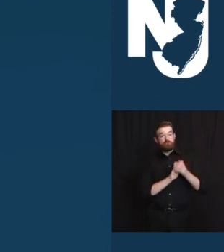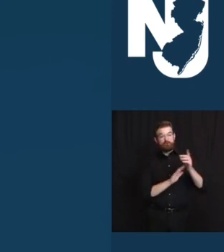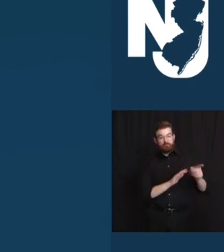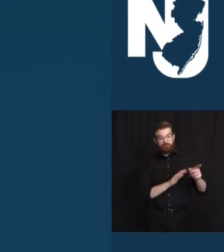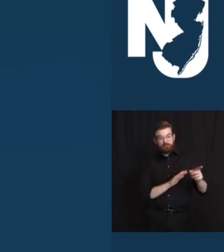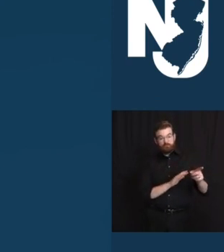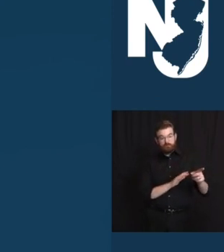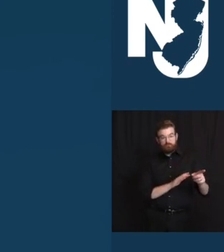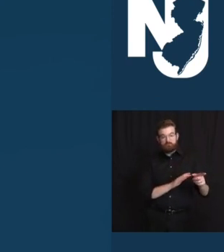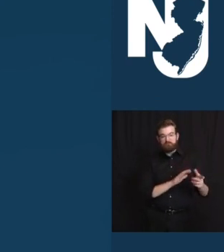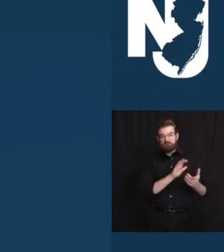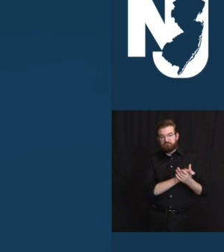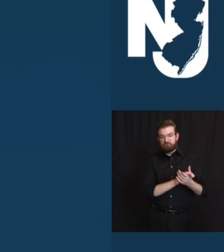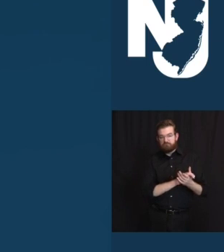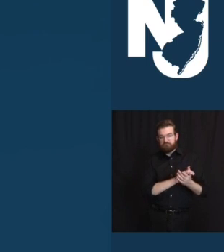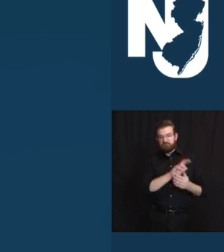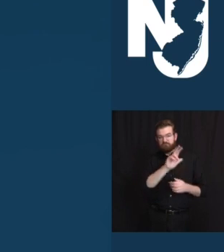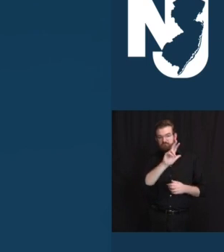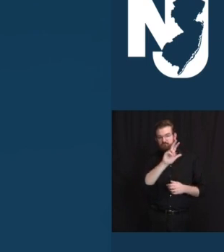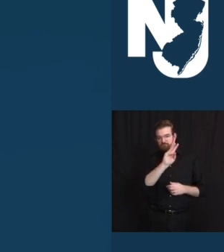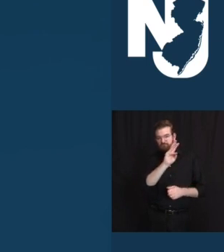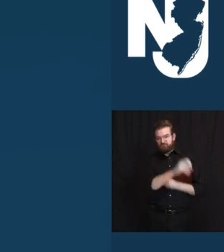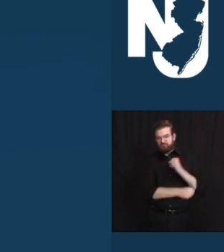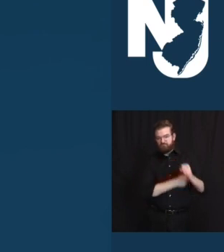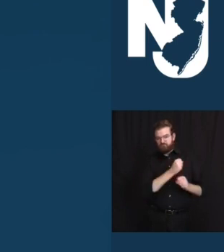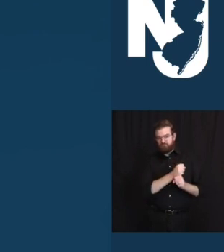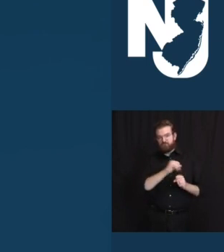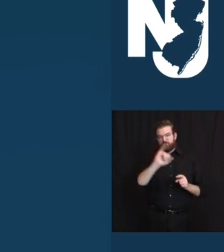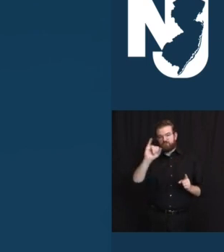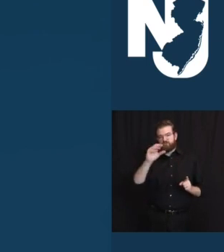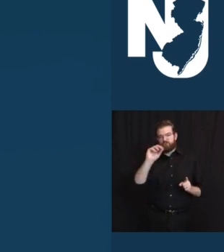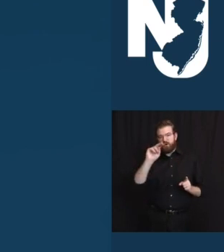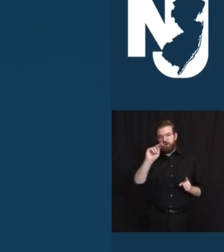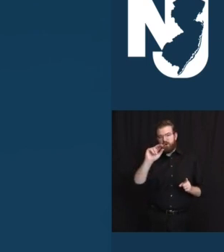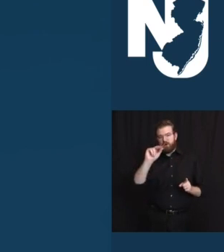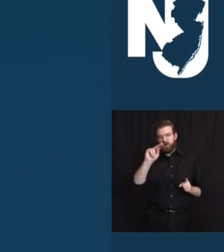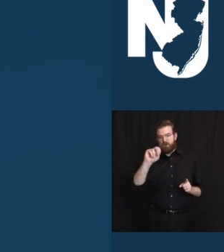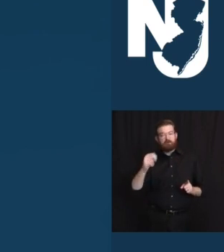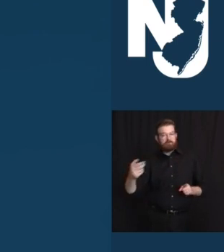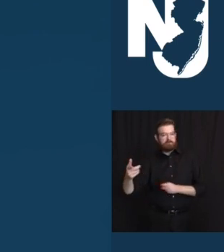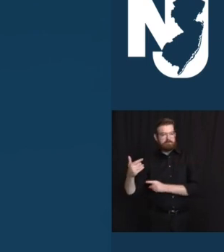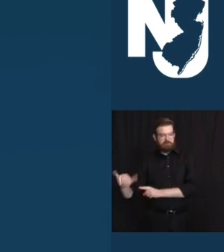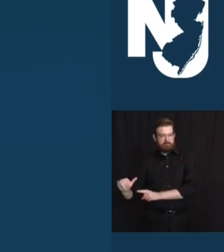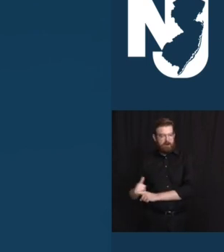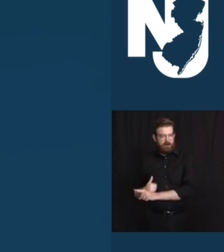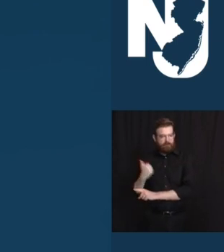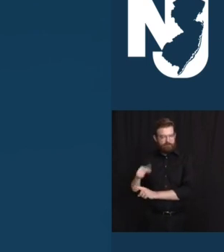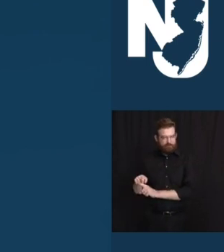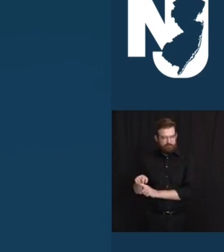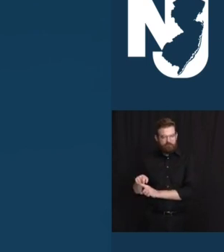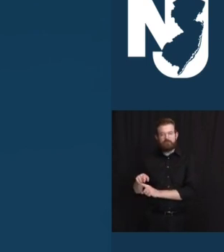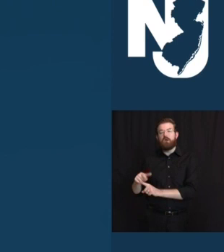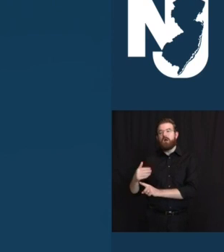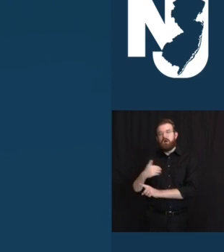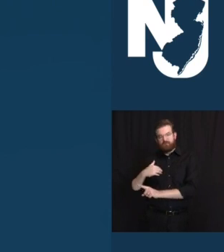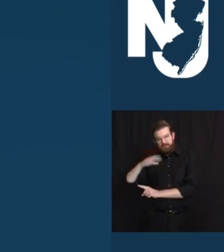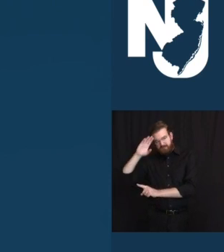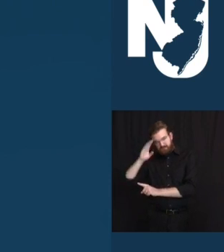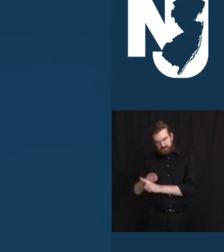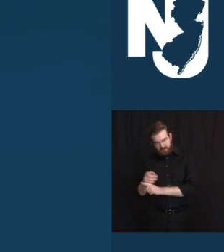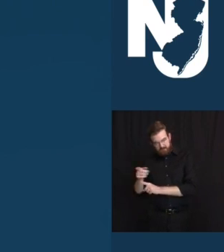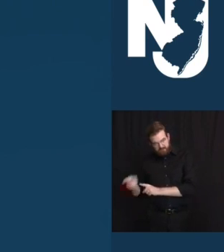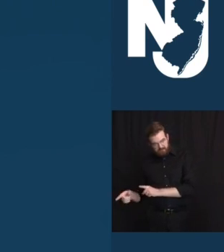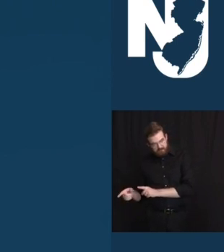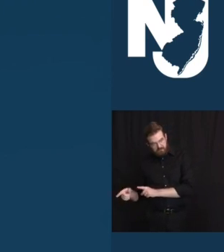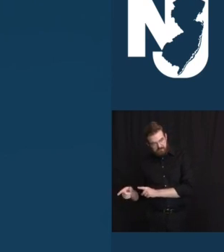their son, Alphonse Jr. May God bless him, and thank you for your service to our nation, Alphonse. So roughly